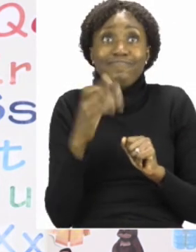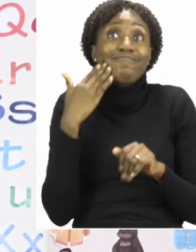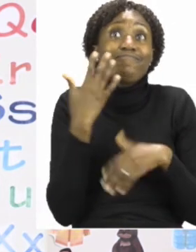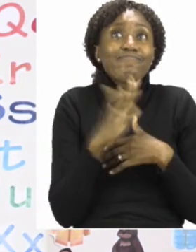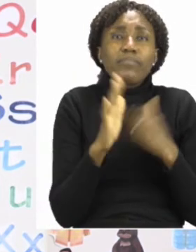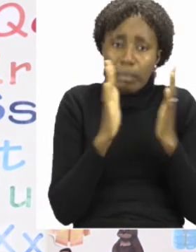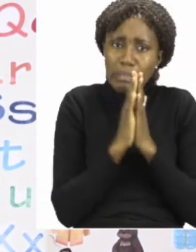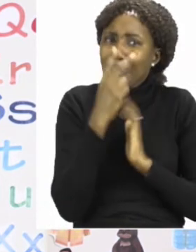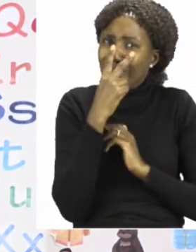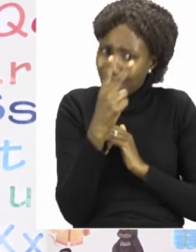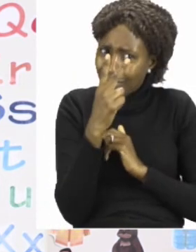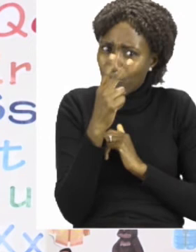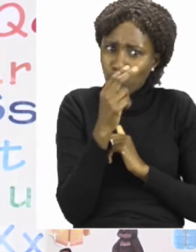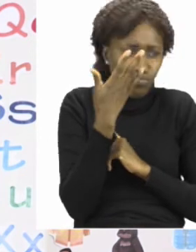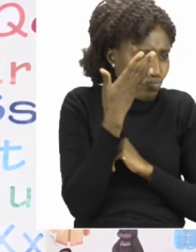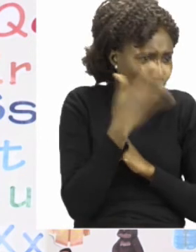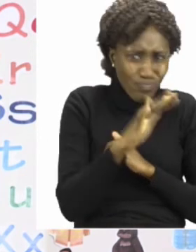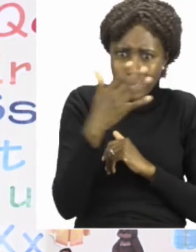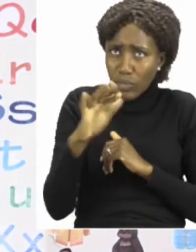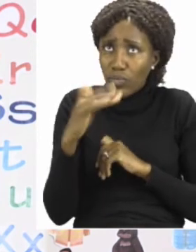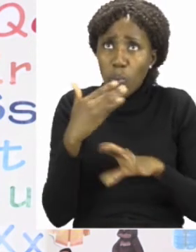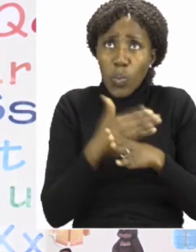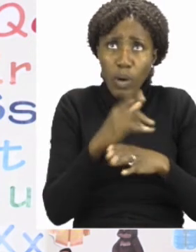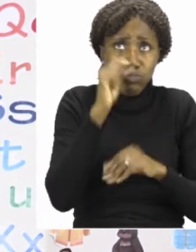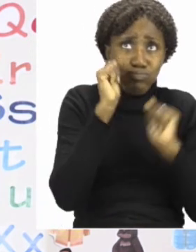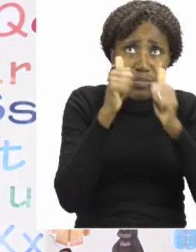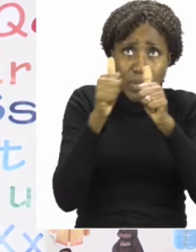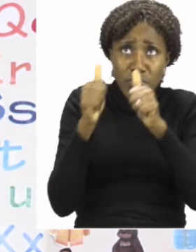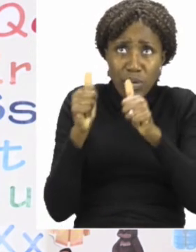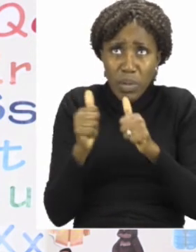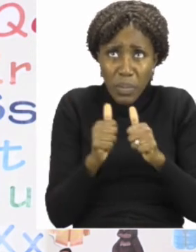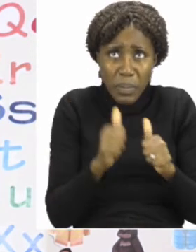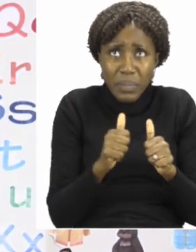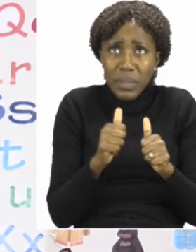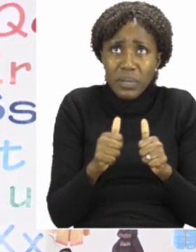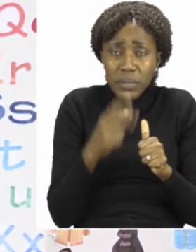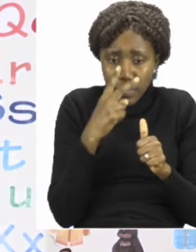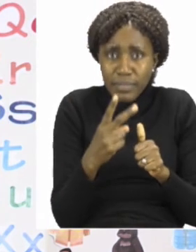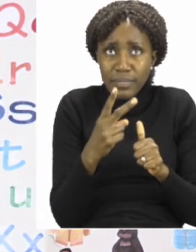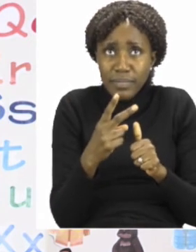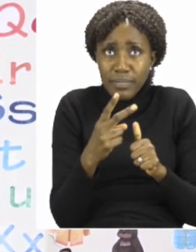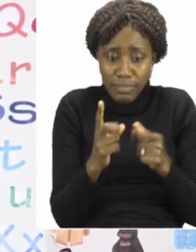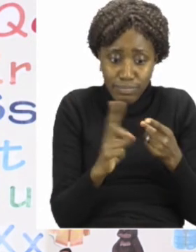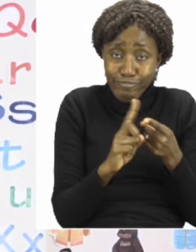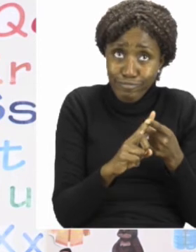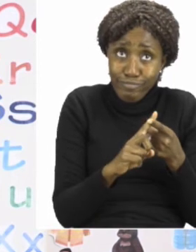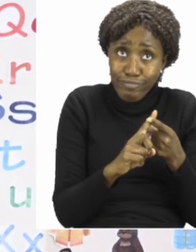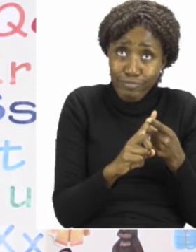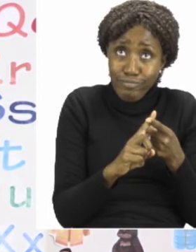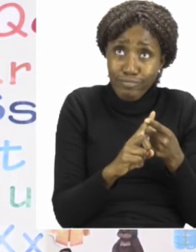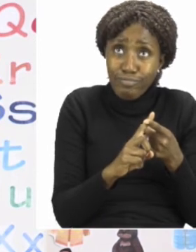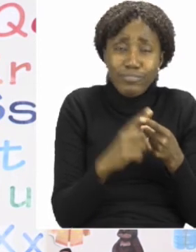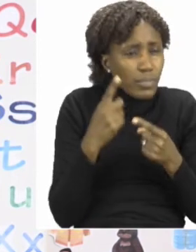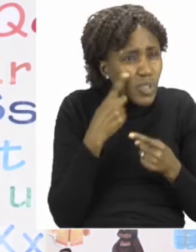check that you've done the correct thing for all the pages. For the first page, make